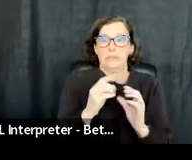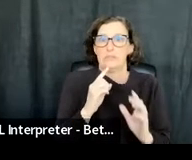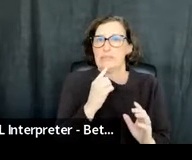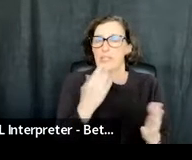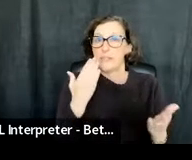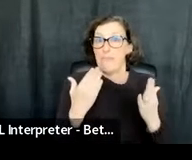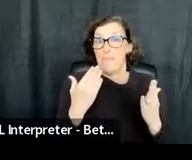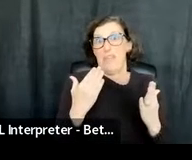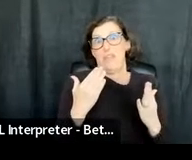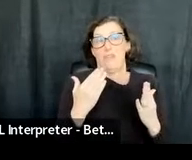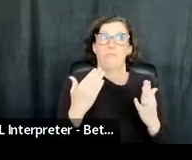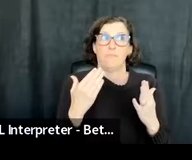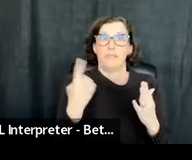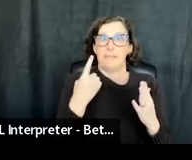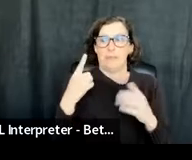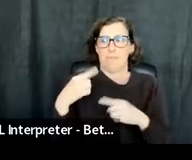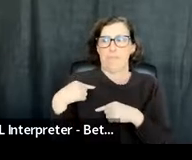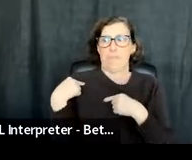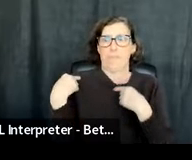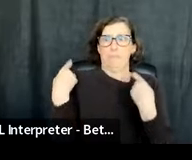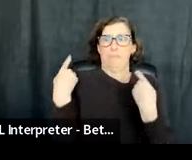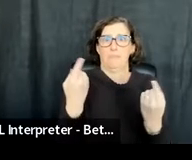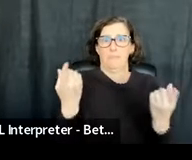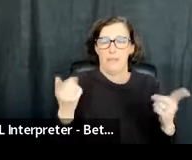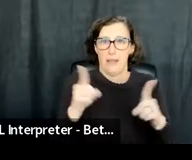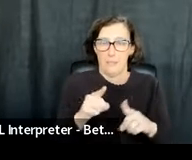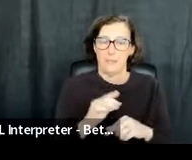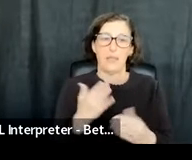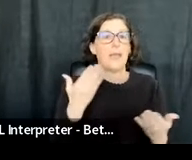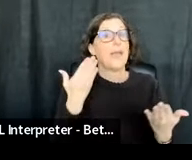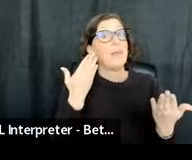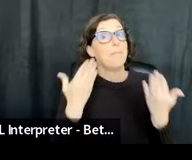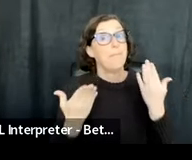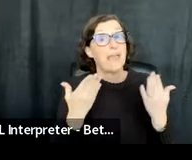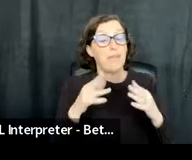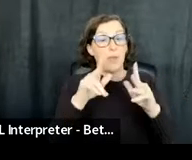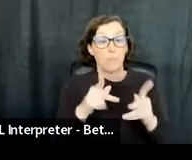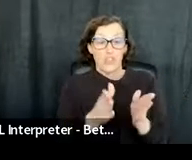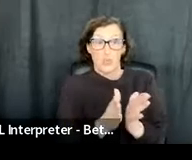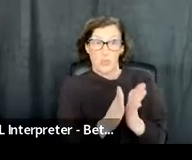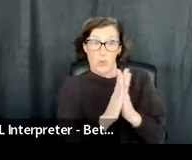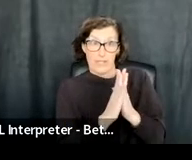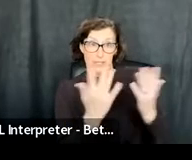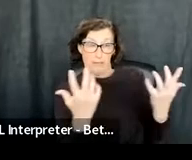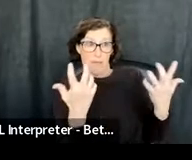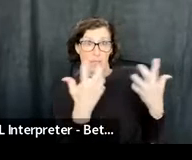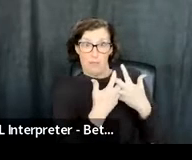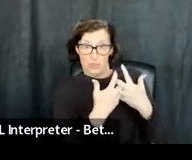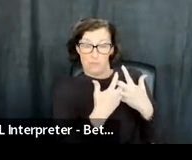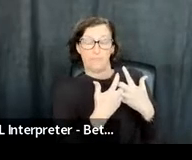going on. We often see these situations where maybe somebody has requested an accommodation